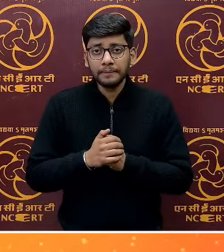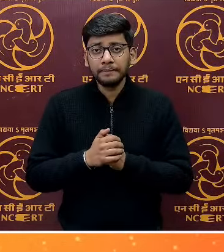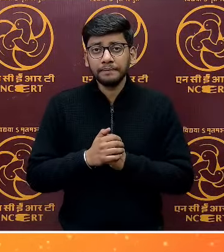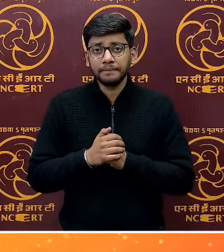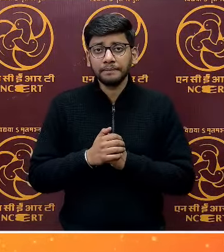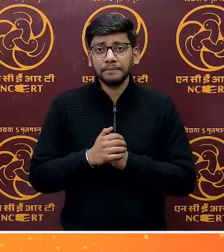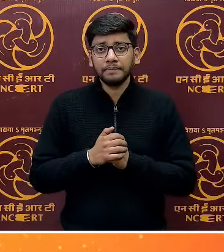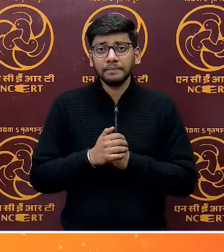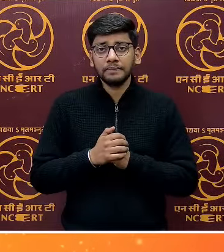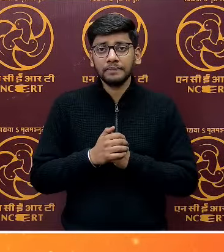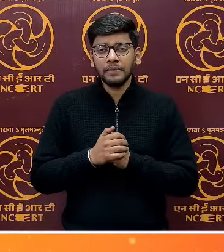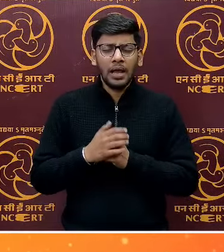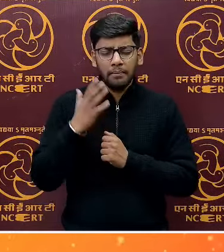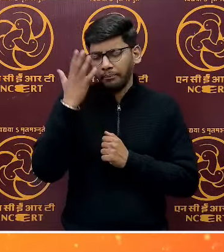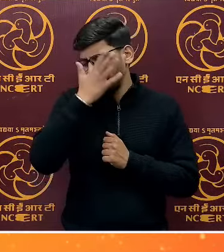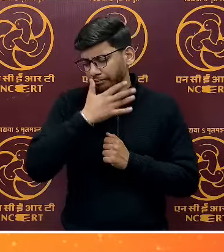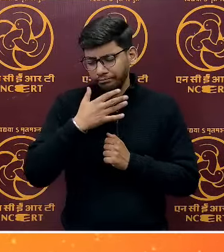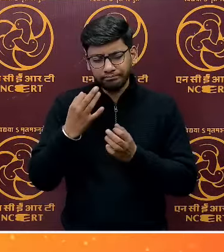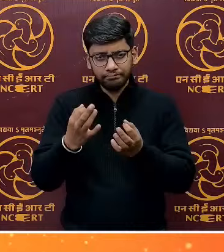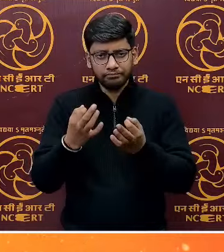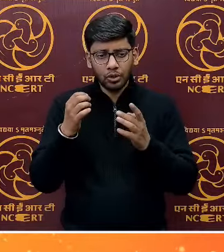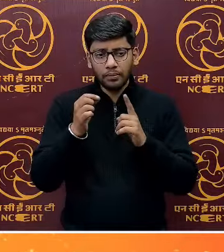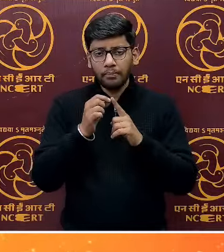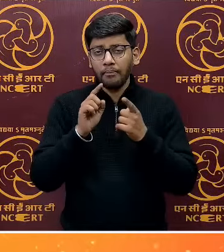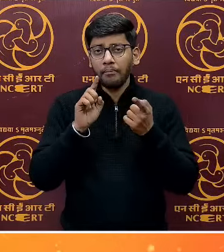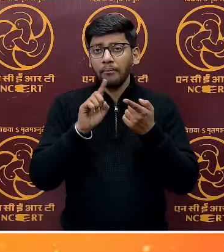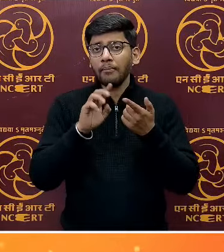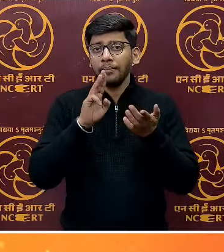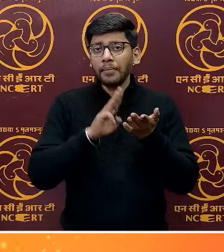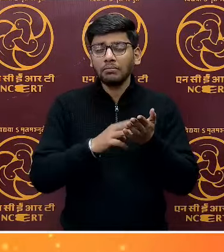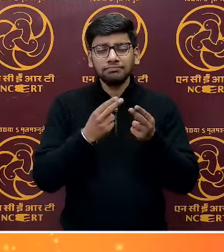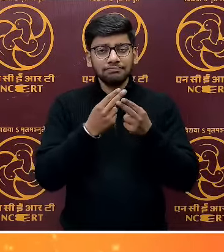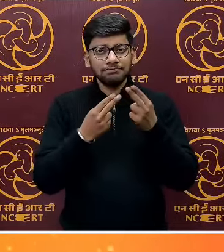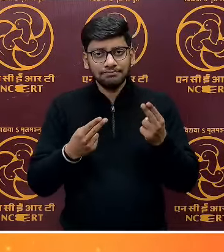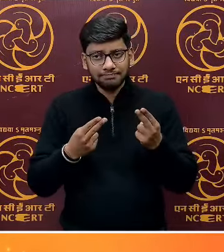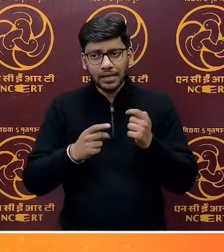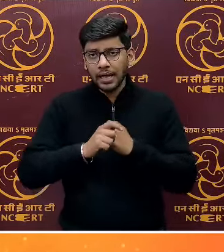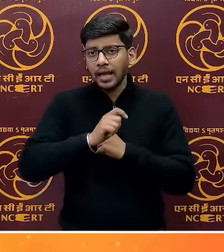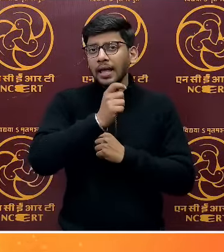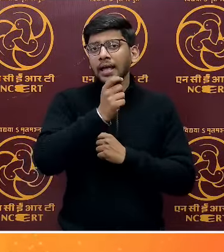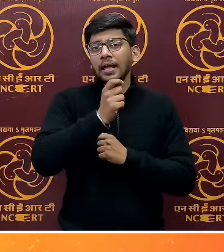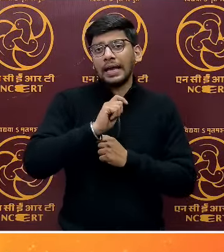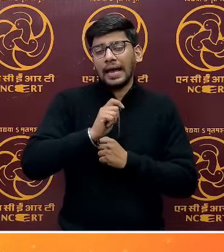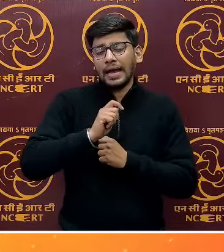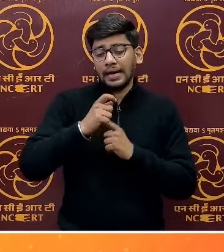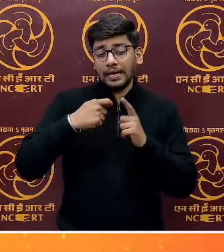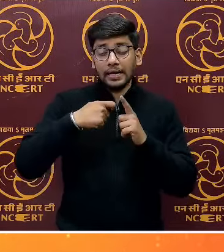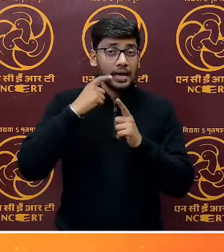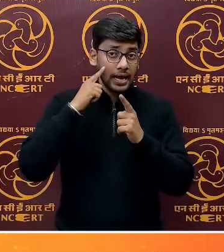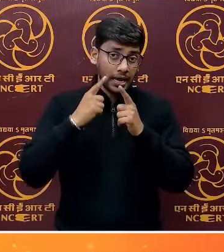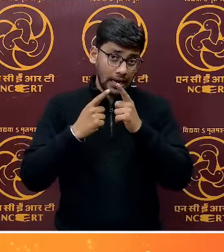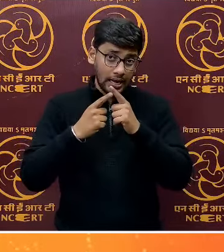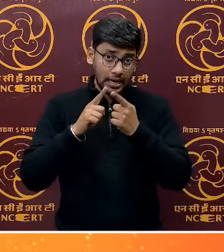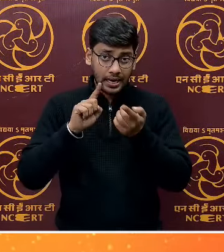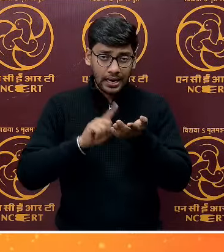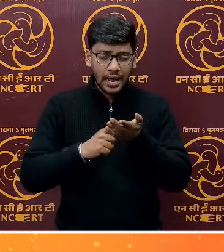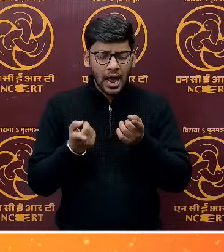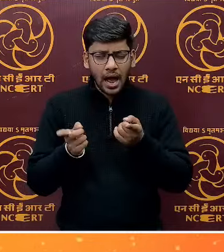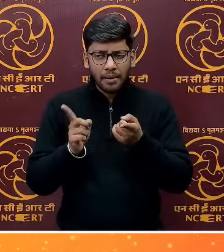So it's a beautiful poem about, and kite, is not just about kites,